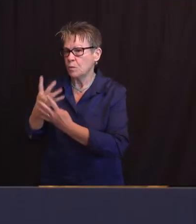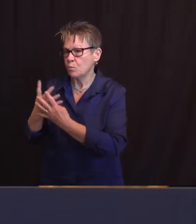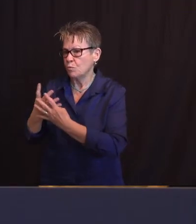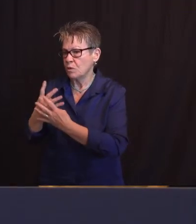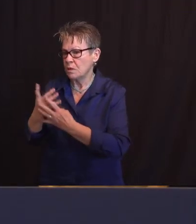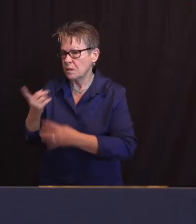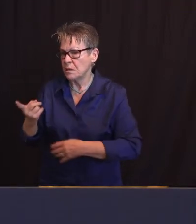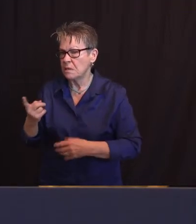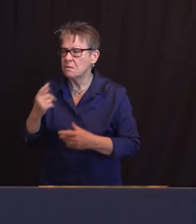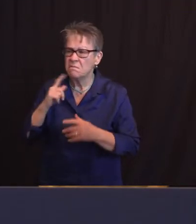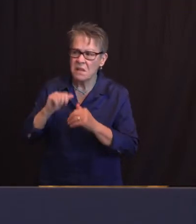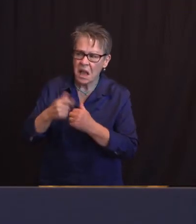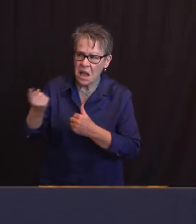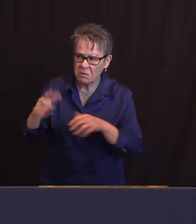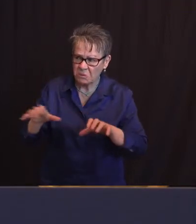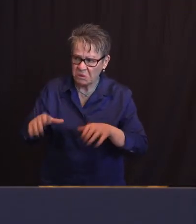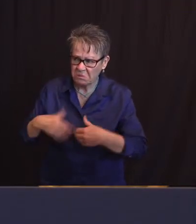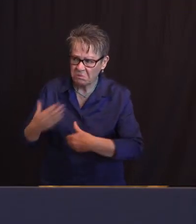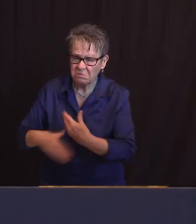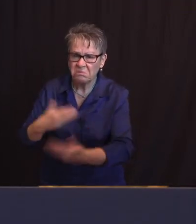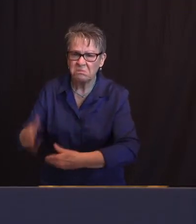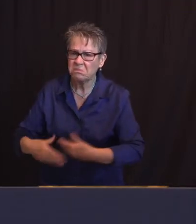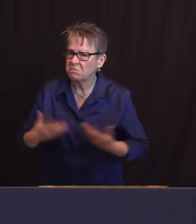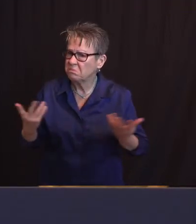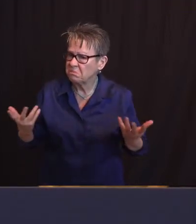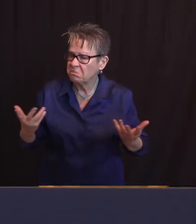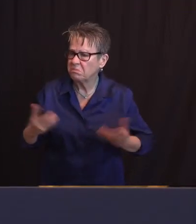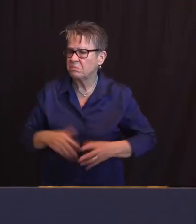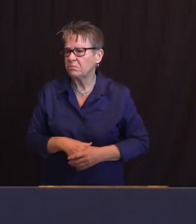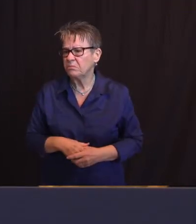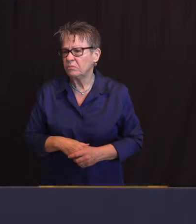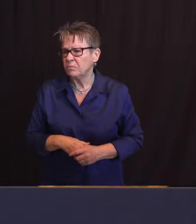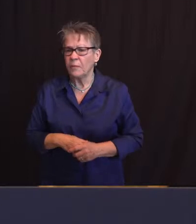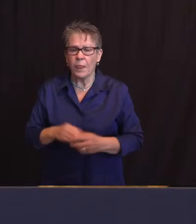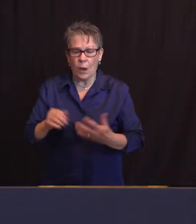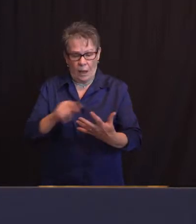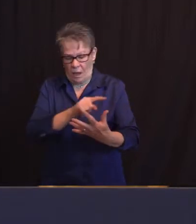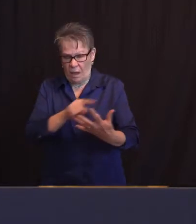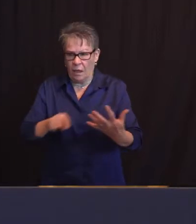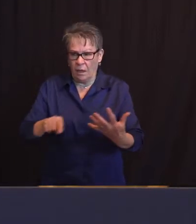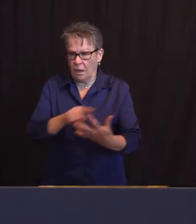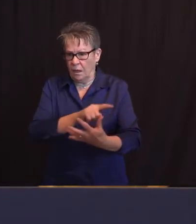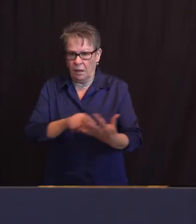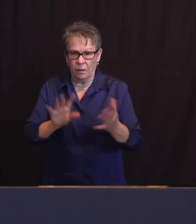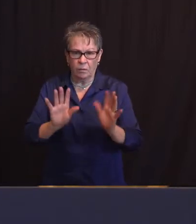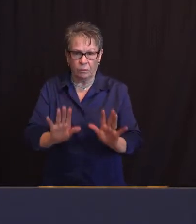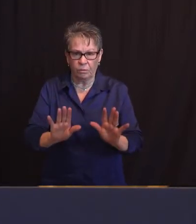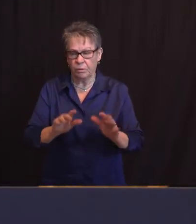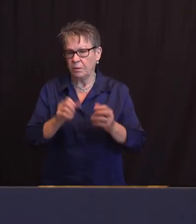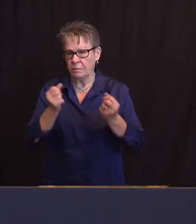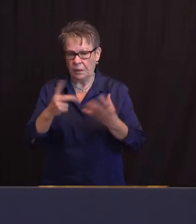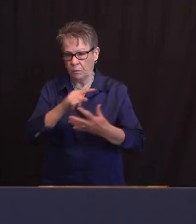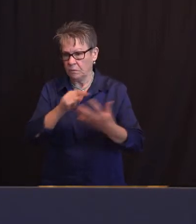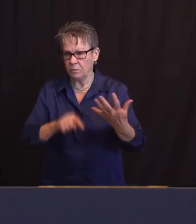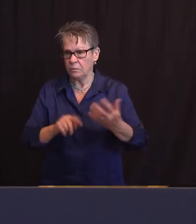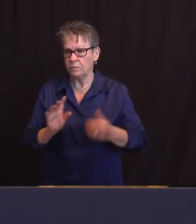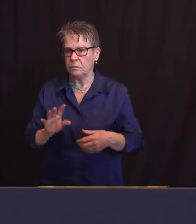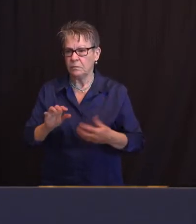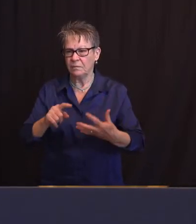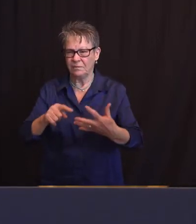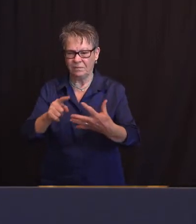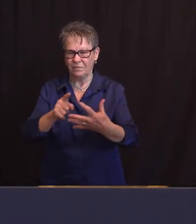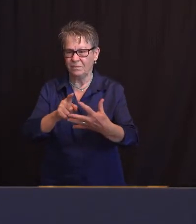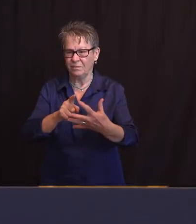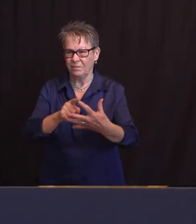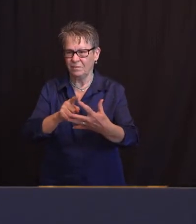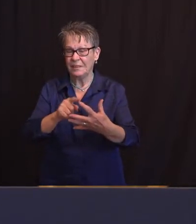that ground to the experts on the right. But I will say this. what we don't, and they're